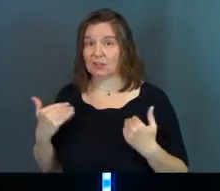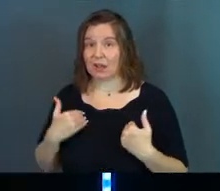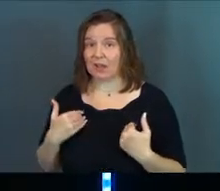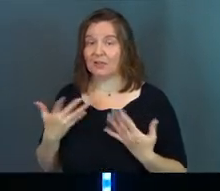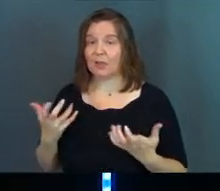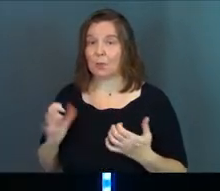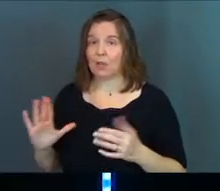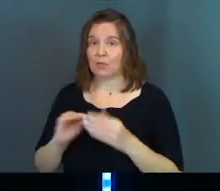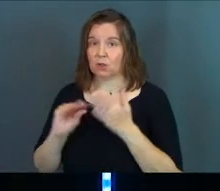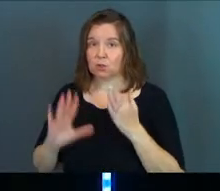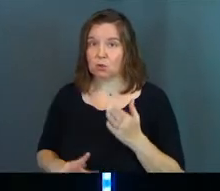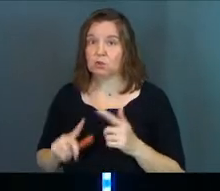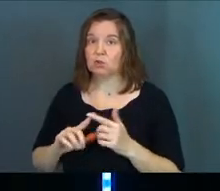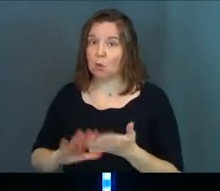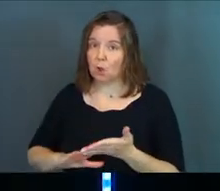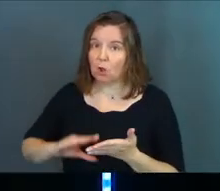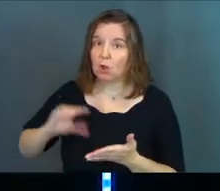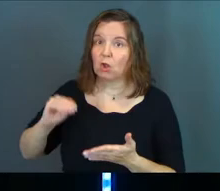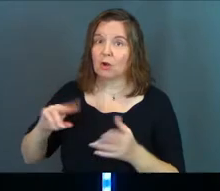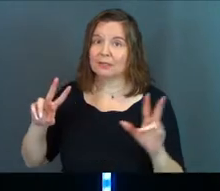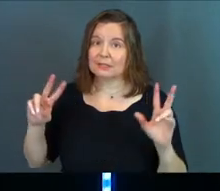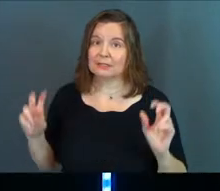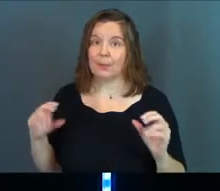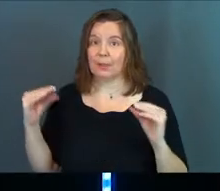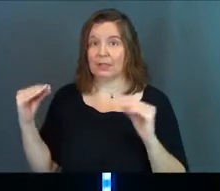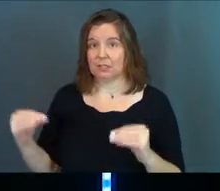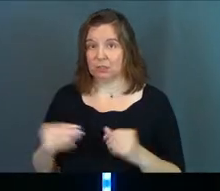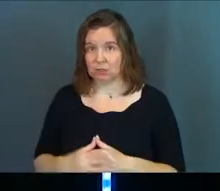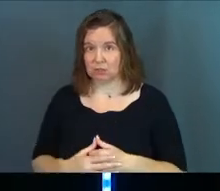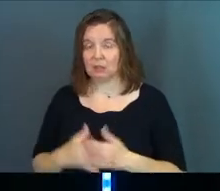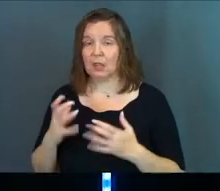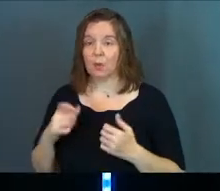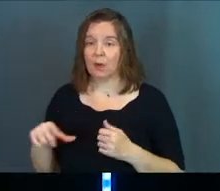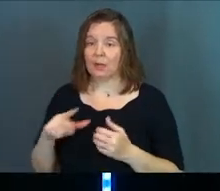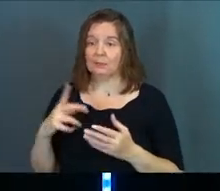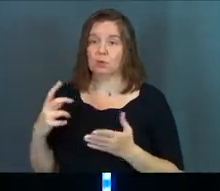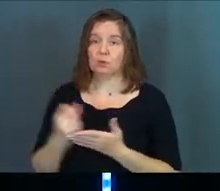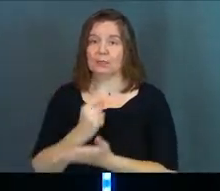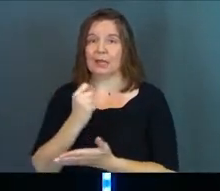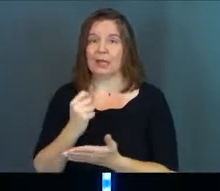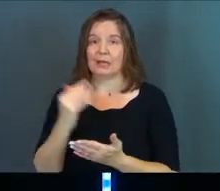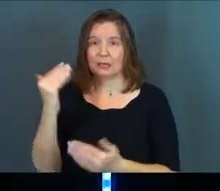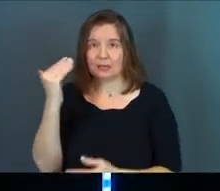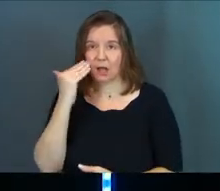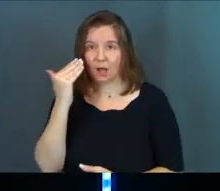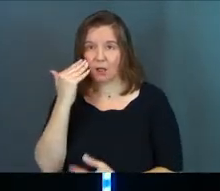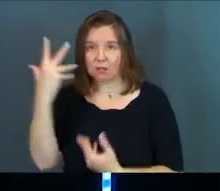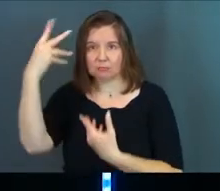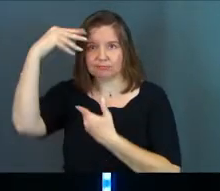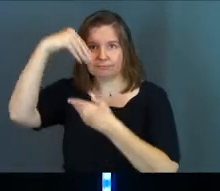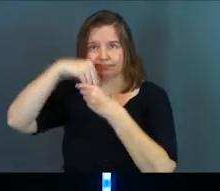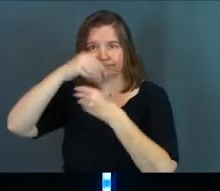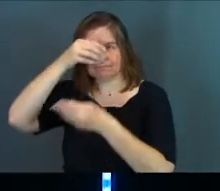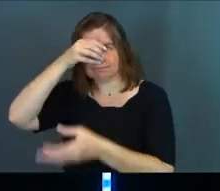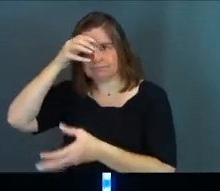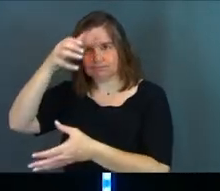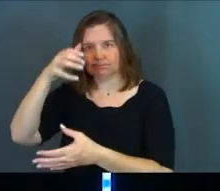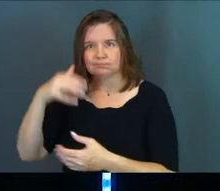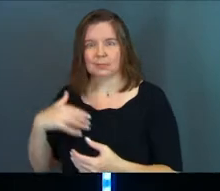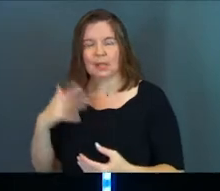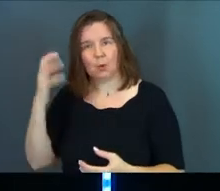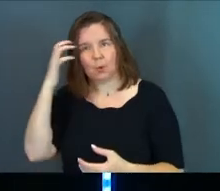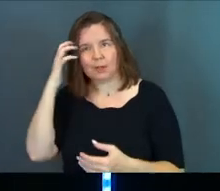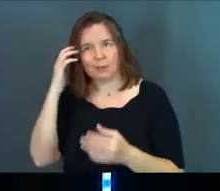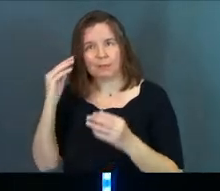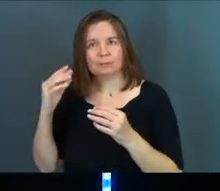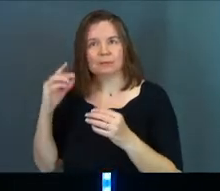they want their students to learn the subject that they're teaching. They want them to gain knowledge, intelligence. They want their brains